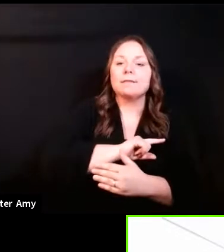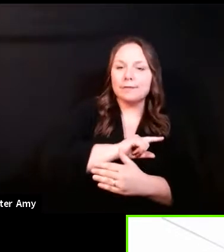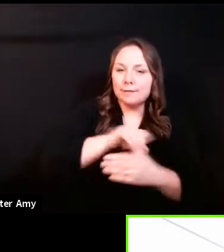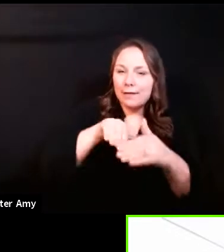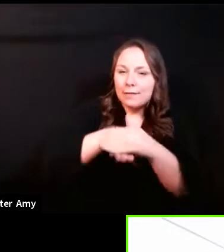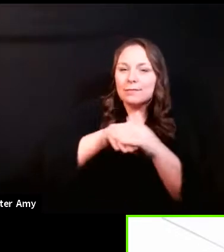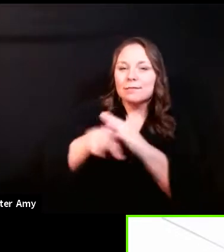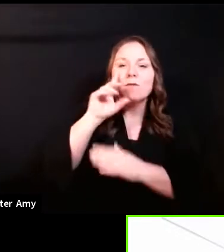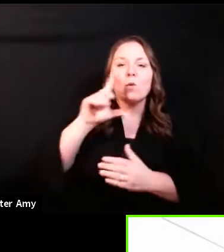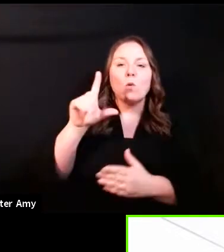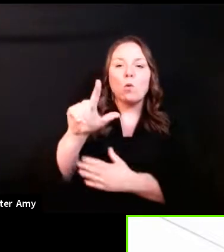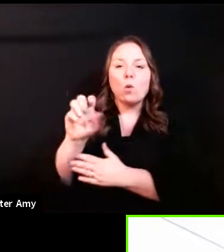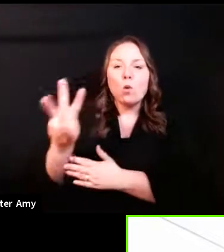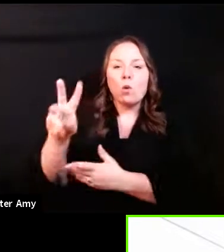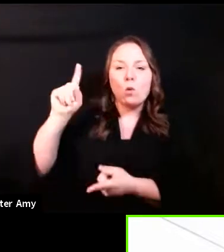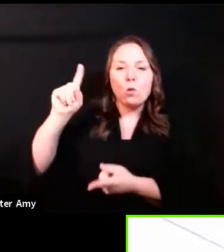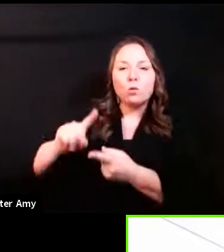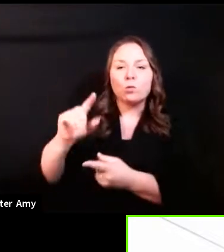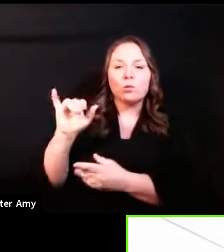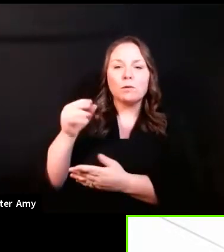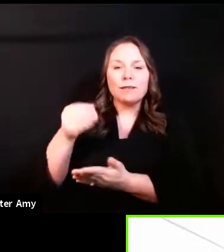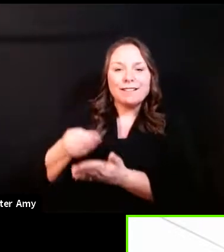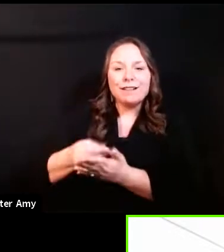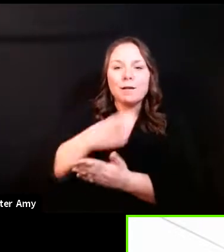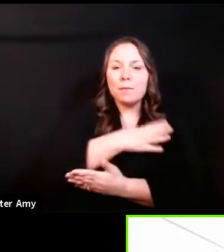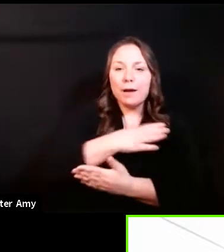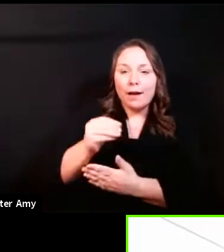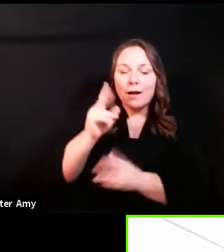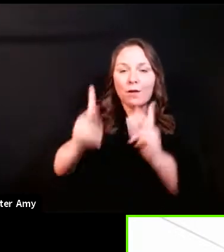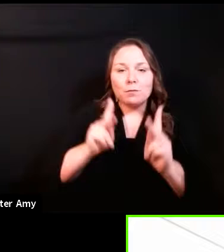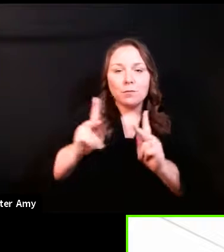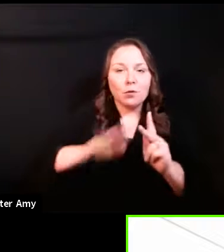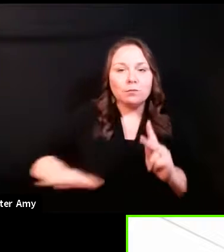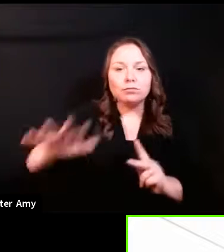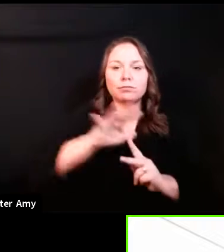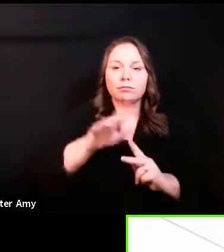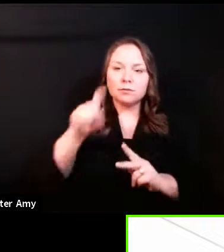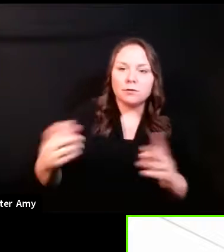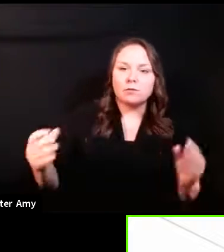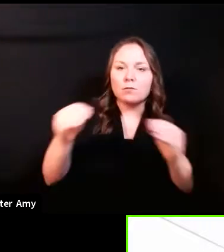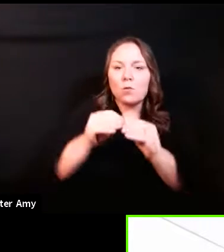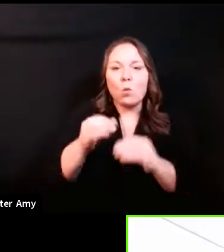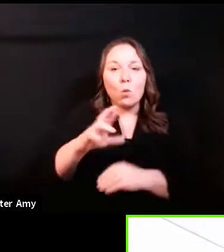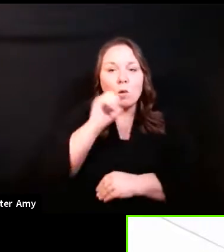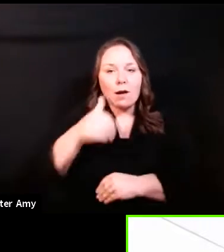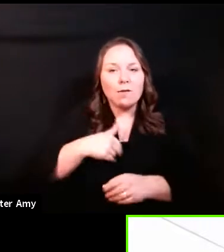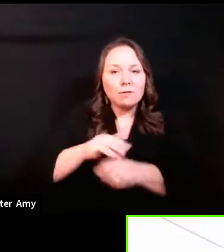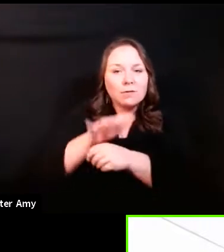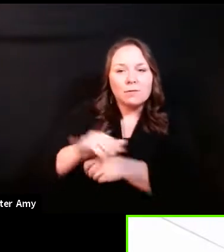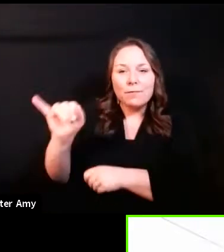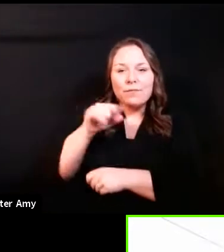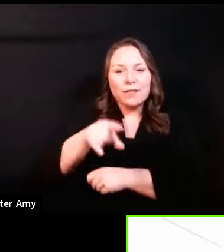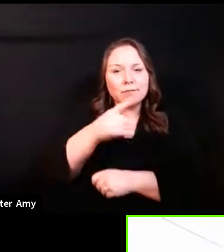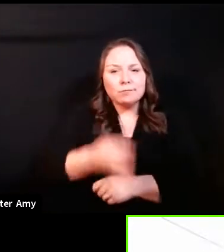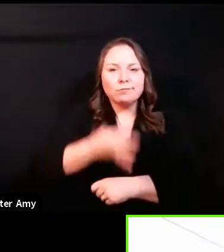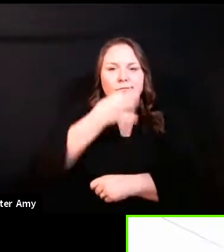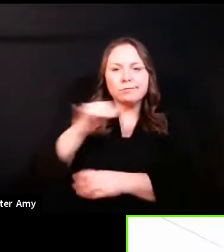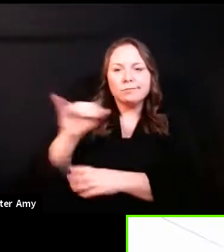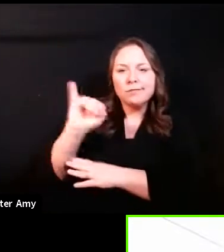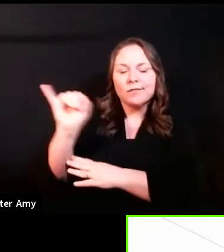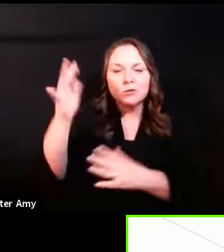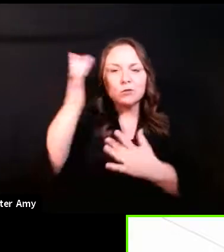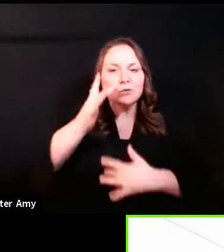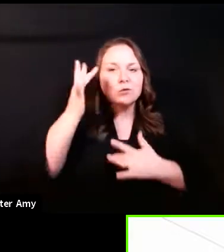patients worldwide. She's also an infectious disease specialist, which makes her, of course, uniquely qualified to help lead Americares' response